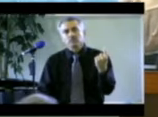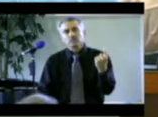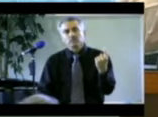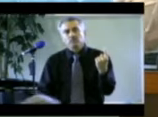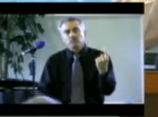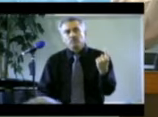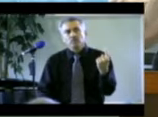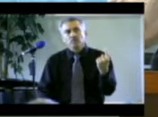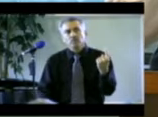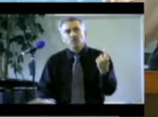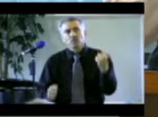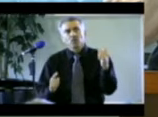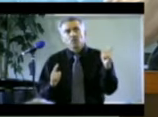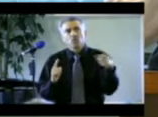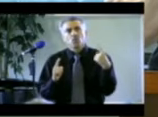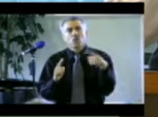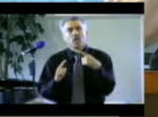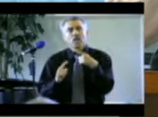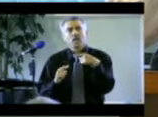alone. When we